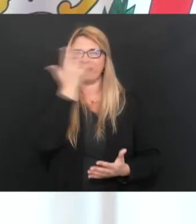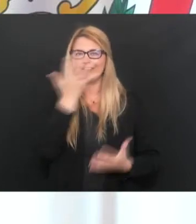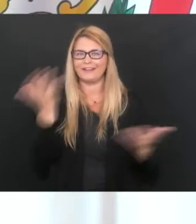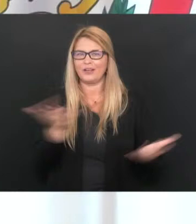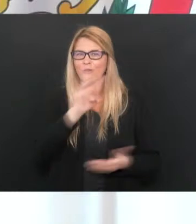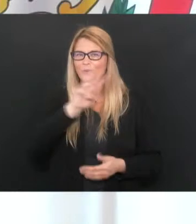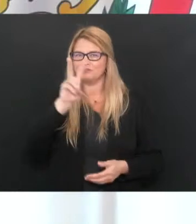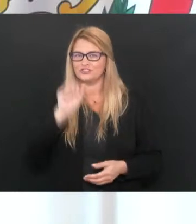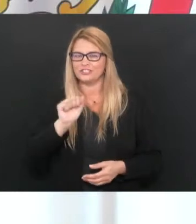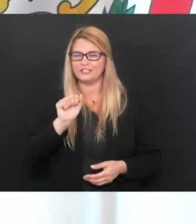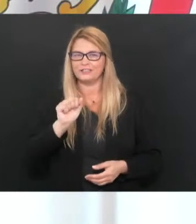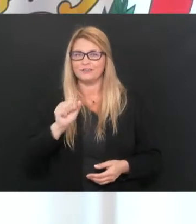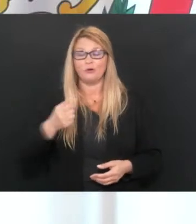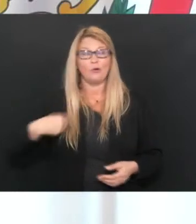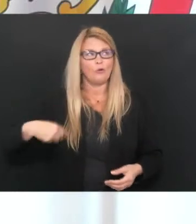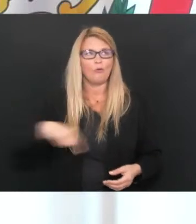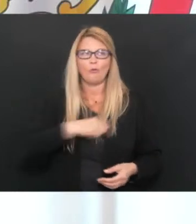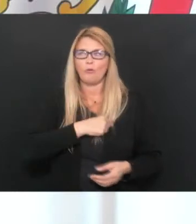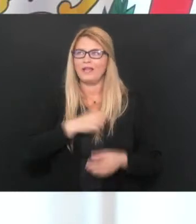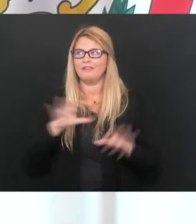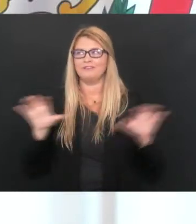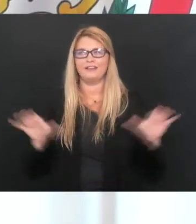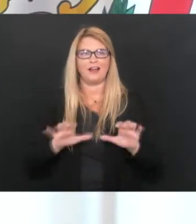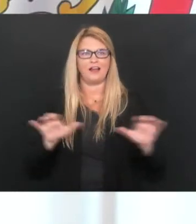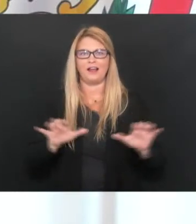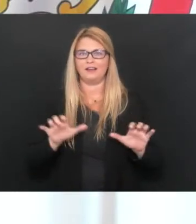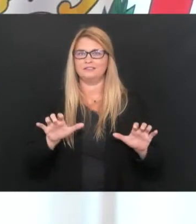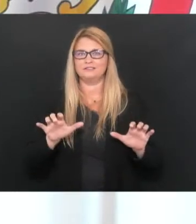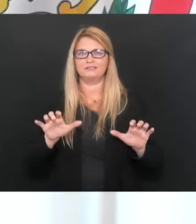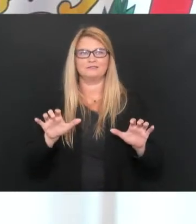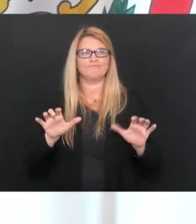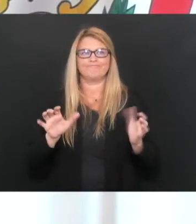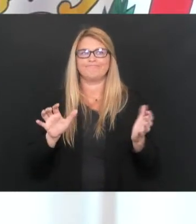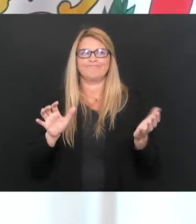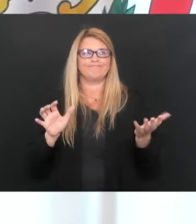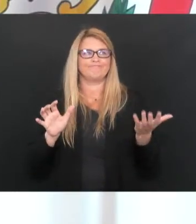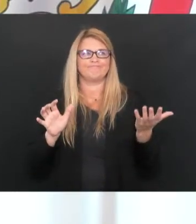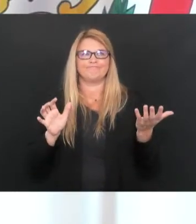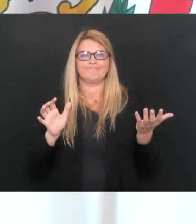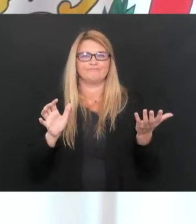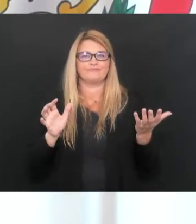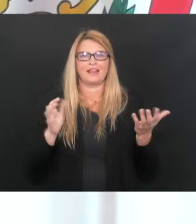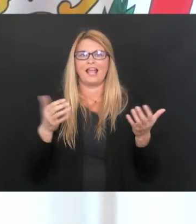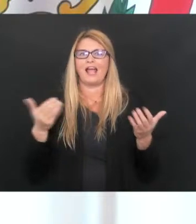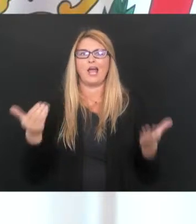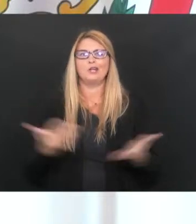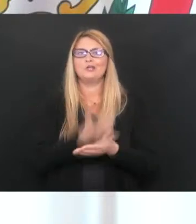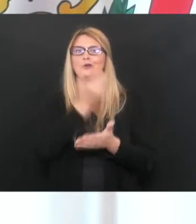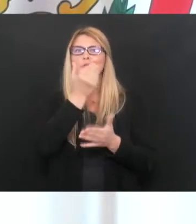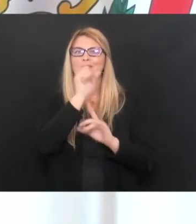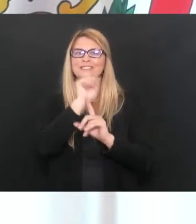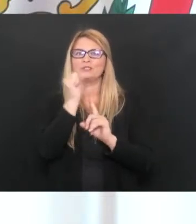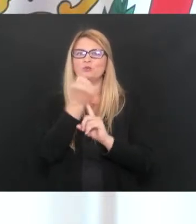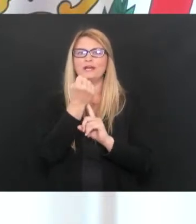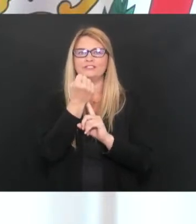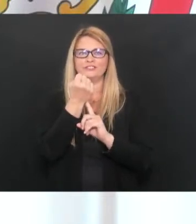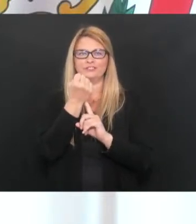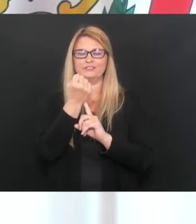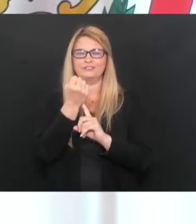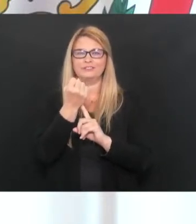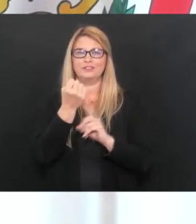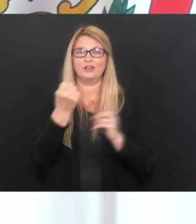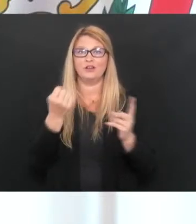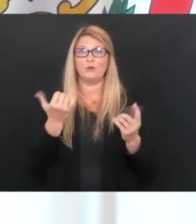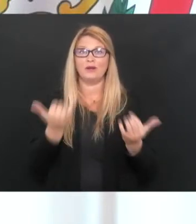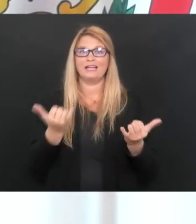have absolutely moved ourselves into a situation to where we have